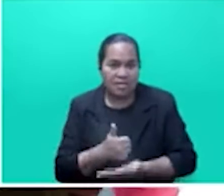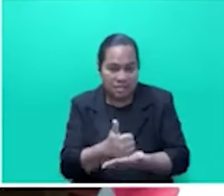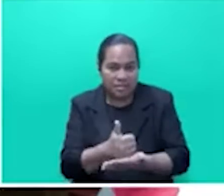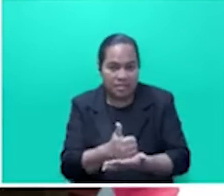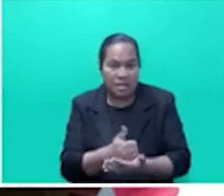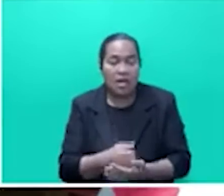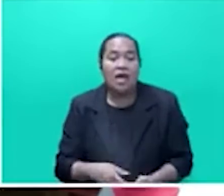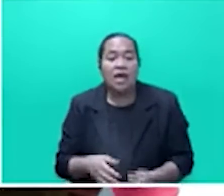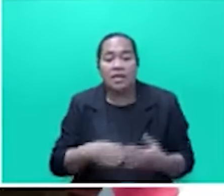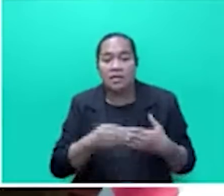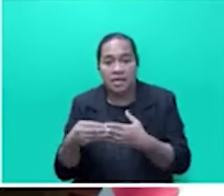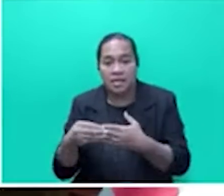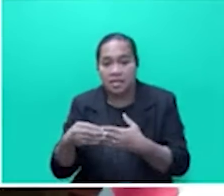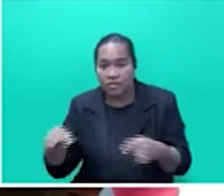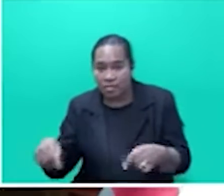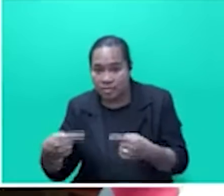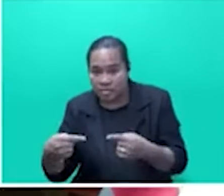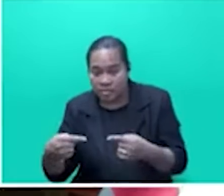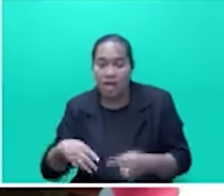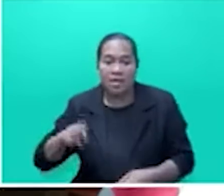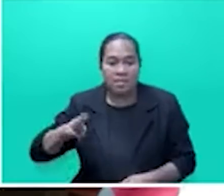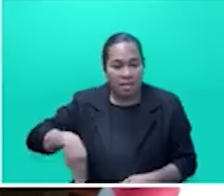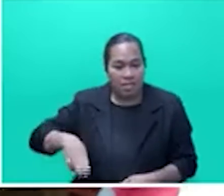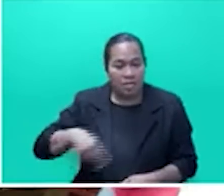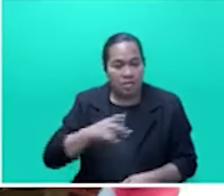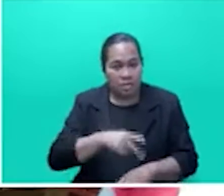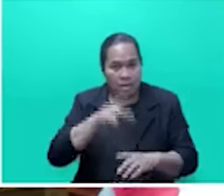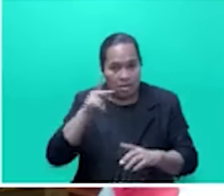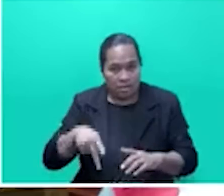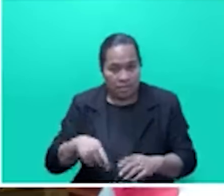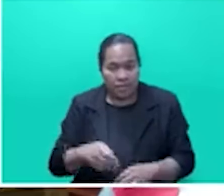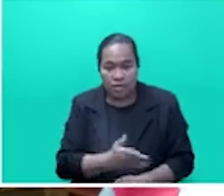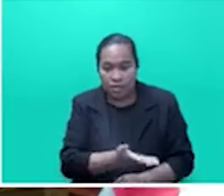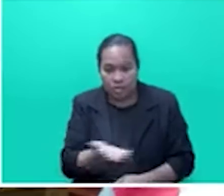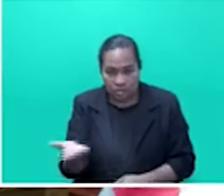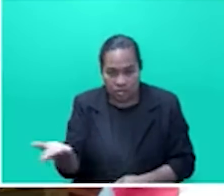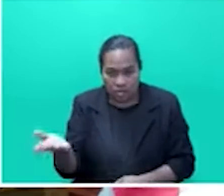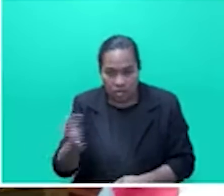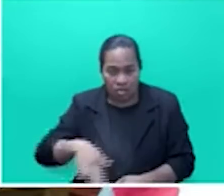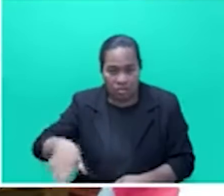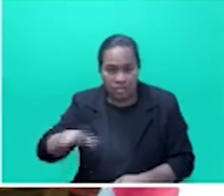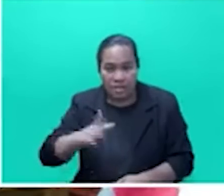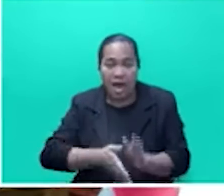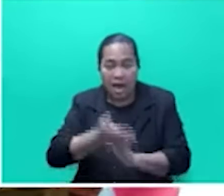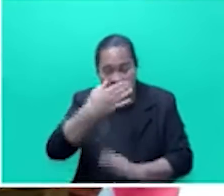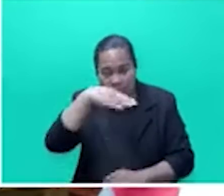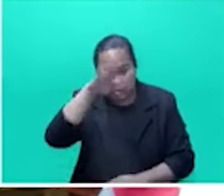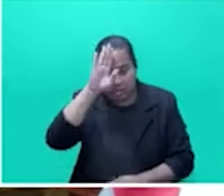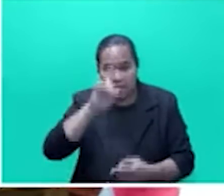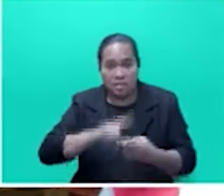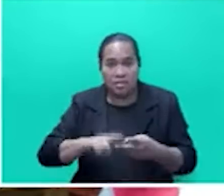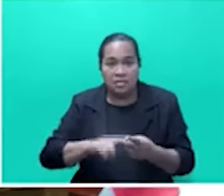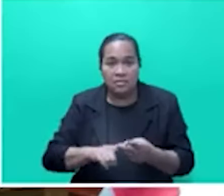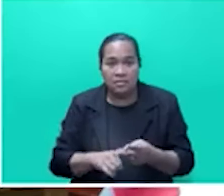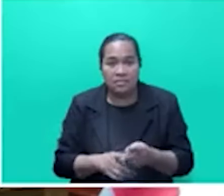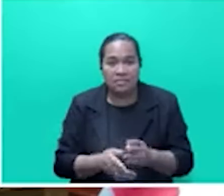of Opposition, Honourable Members of Parliament, Your Excellencies, High Commissioners,